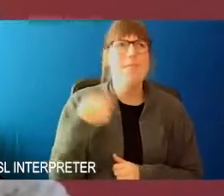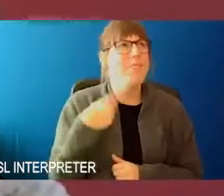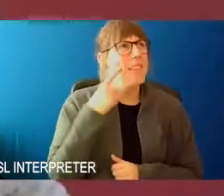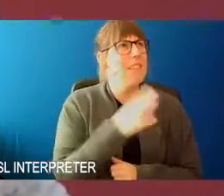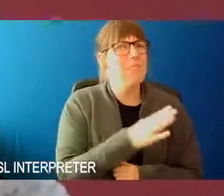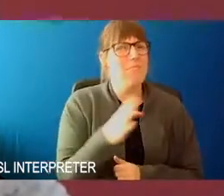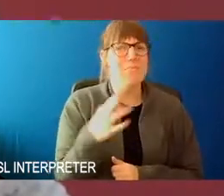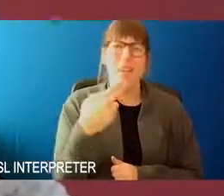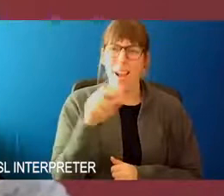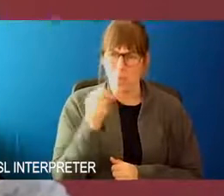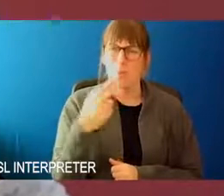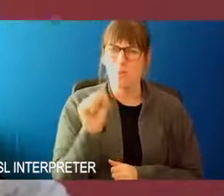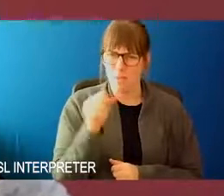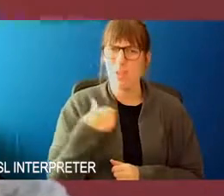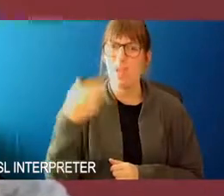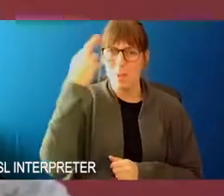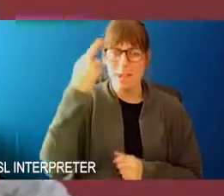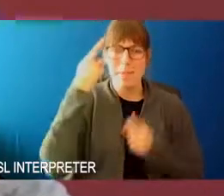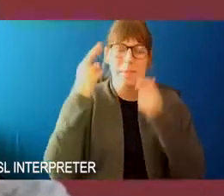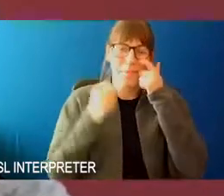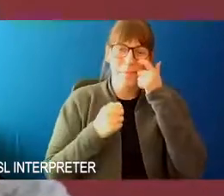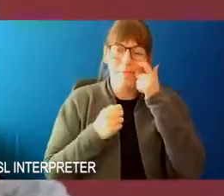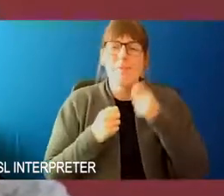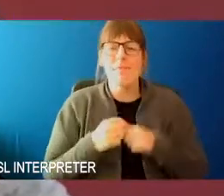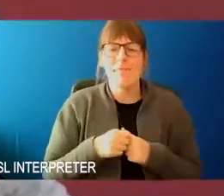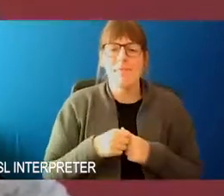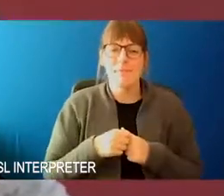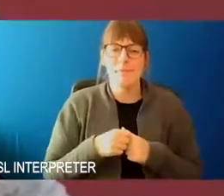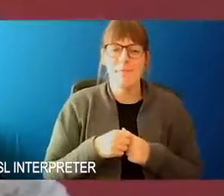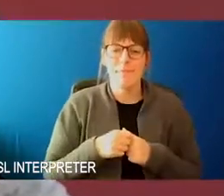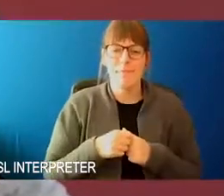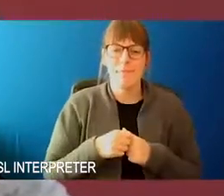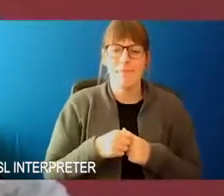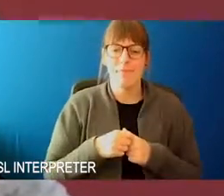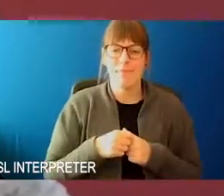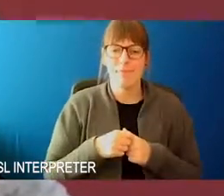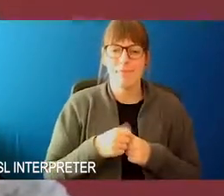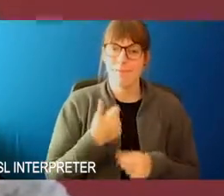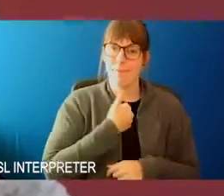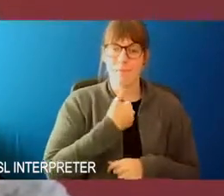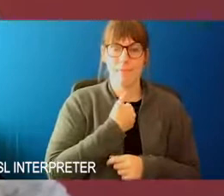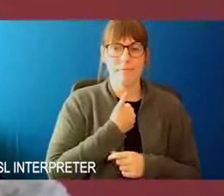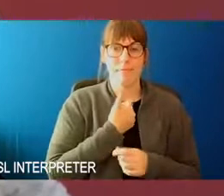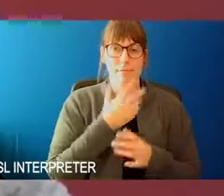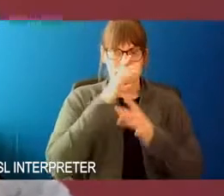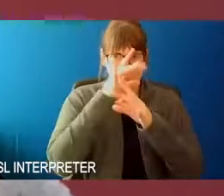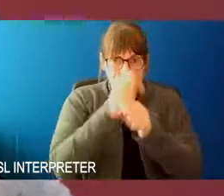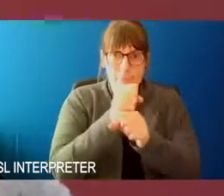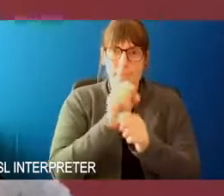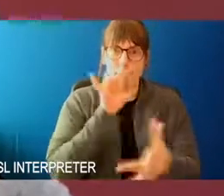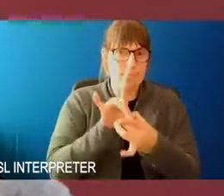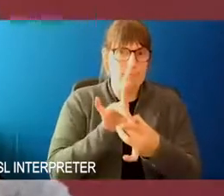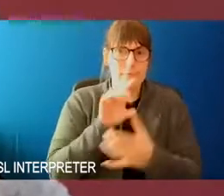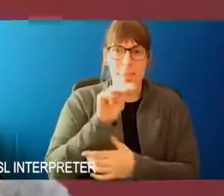realized, I would say in high school, the first thing that really drew